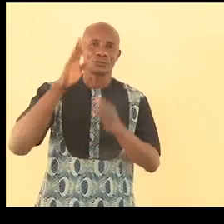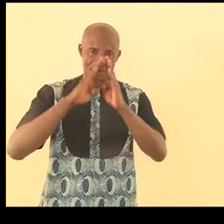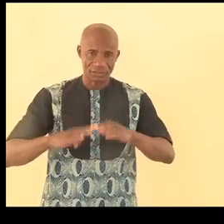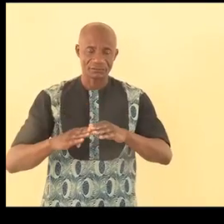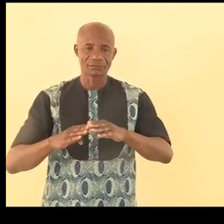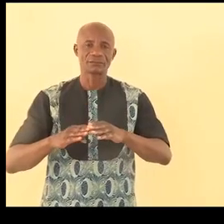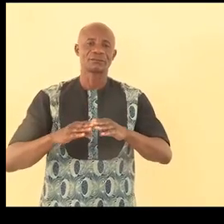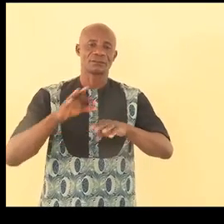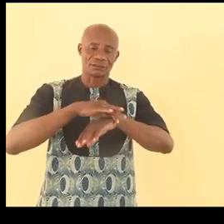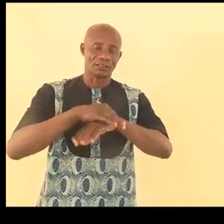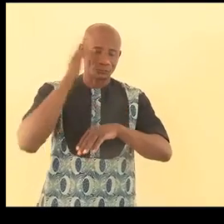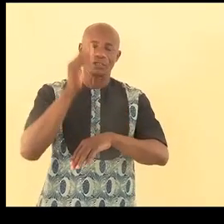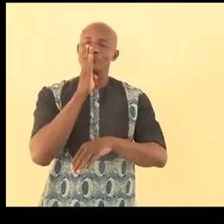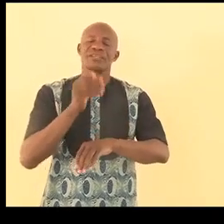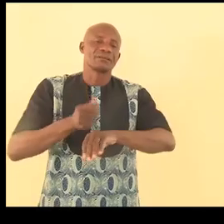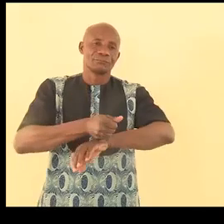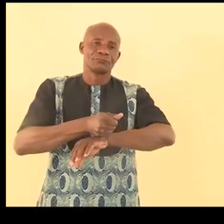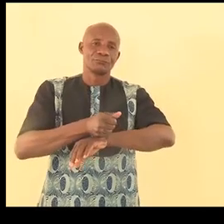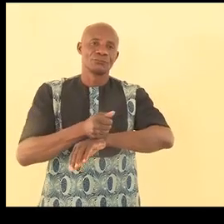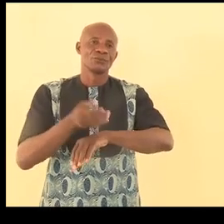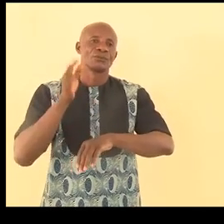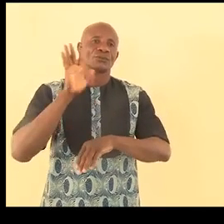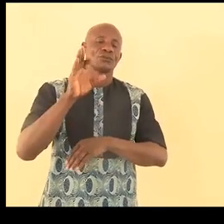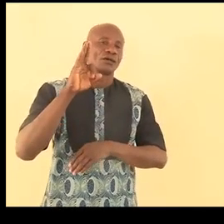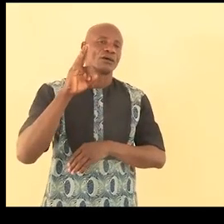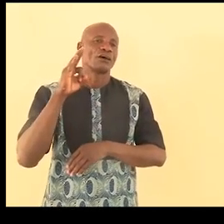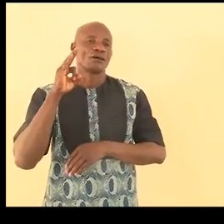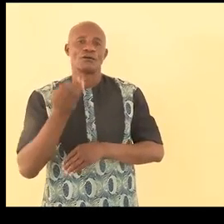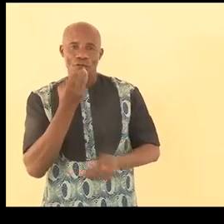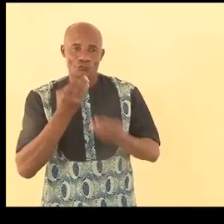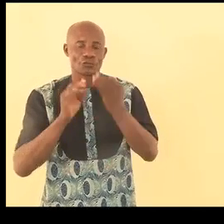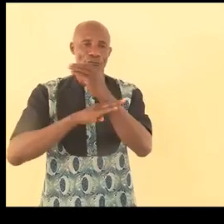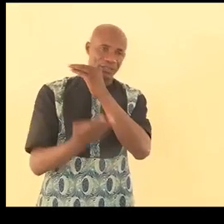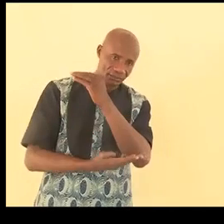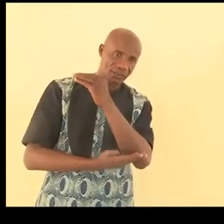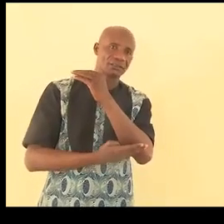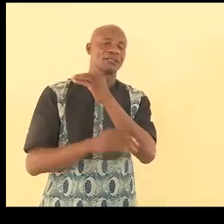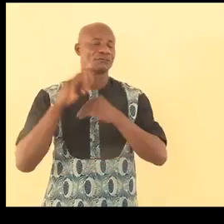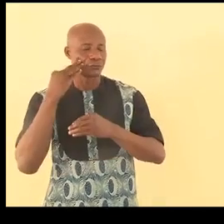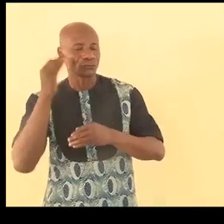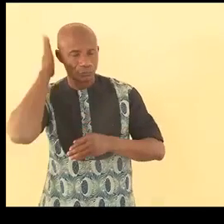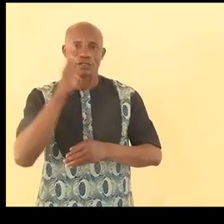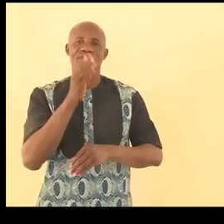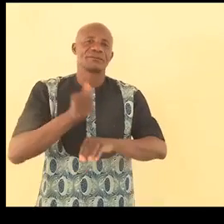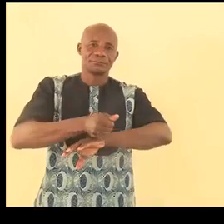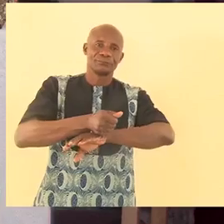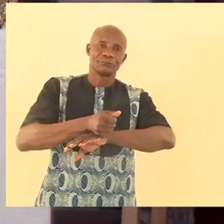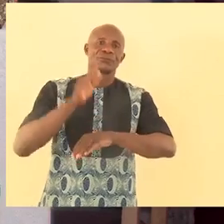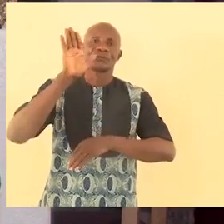Your towns and your fields will be cursed. Your fruits, baskets, and breadboards will be